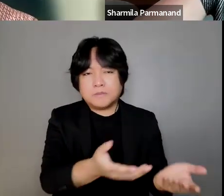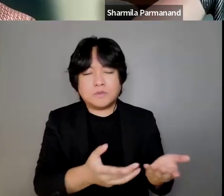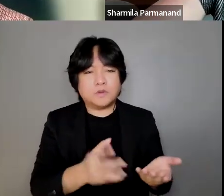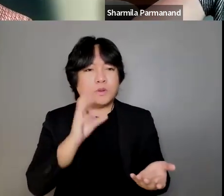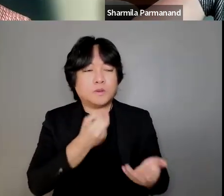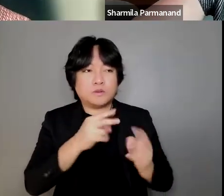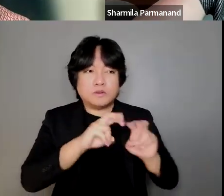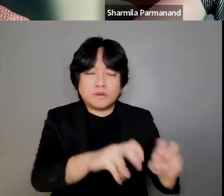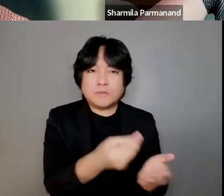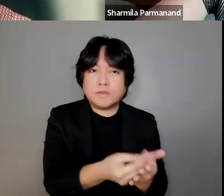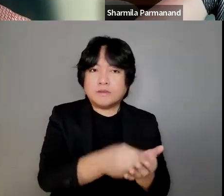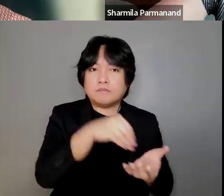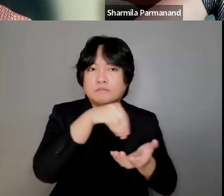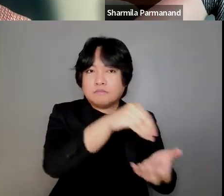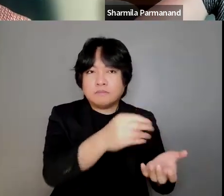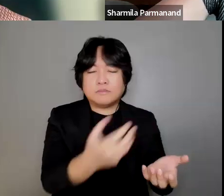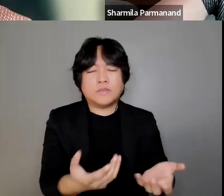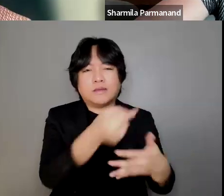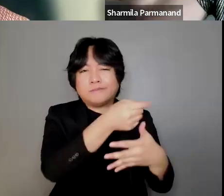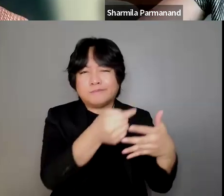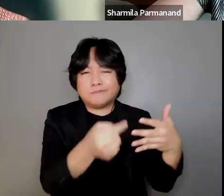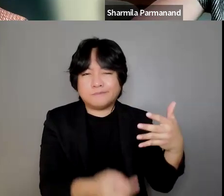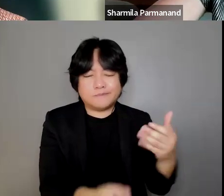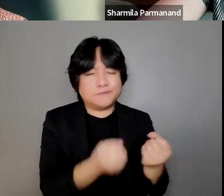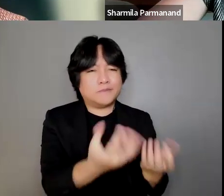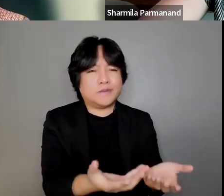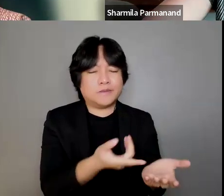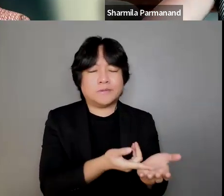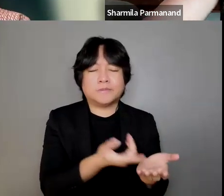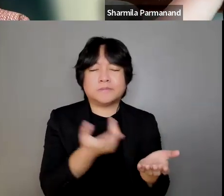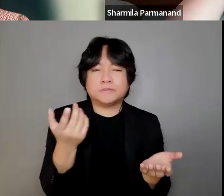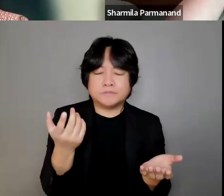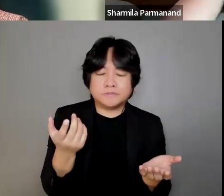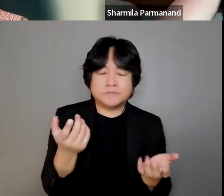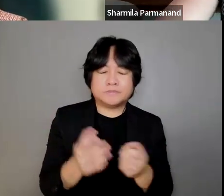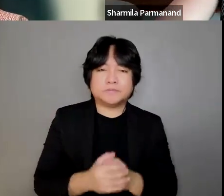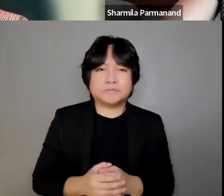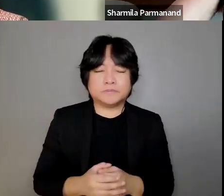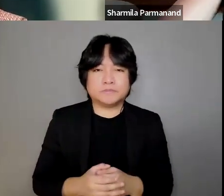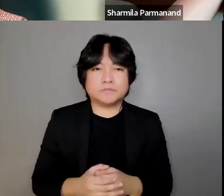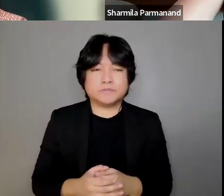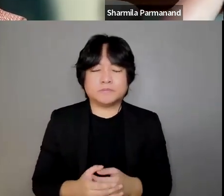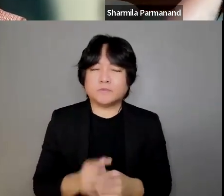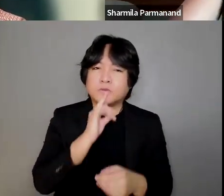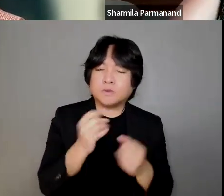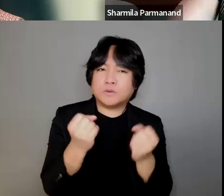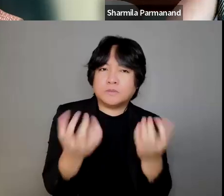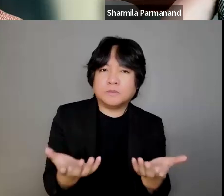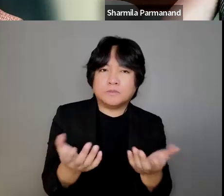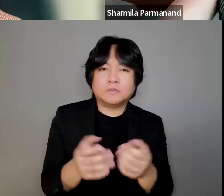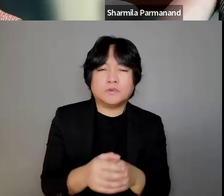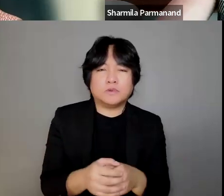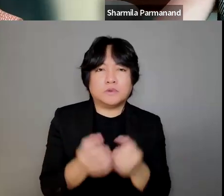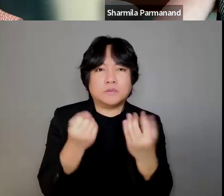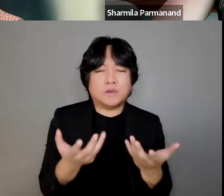gets research funding? And all of these things matter. I mean, the fact that uh, a lot of like